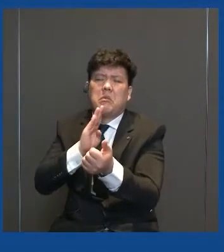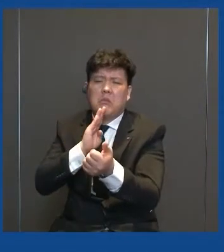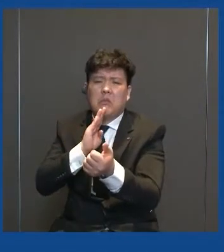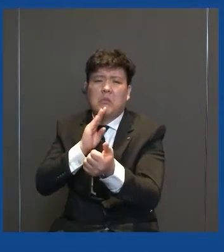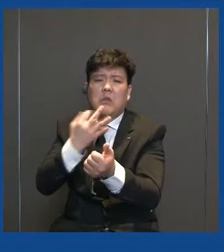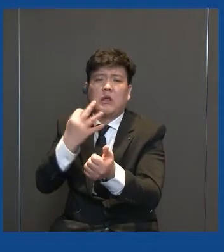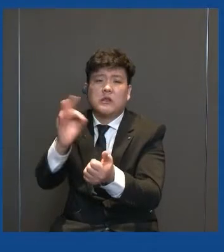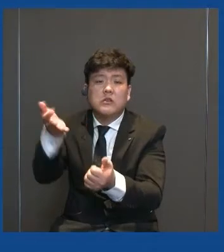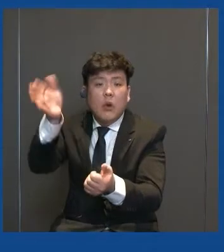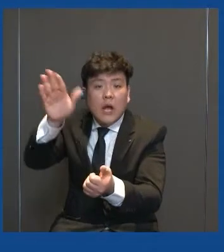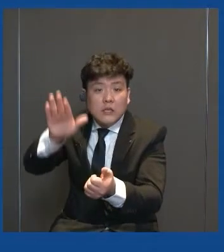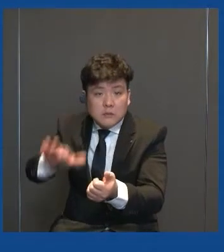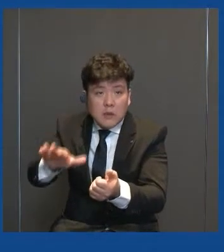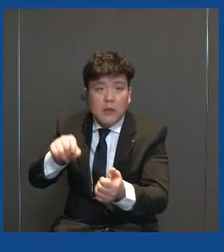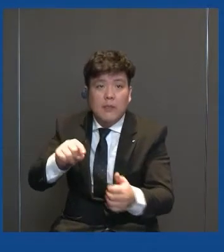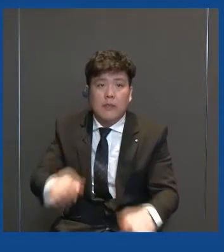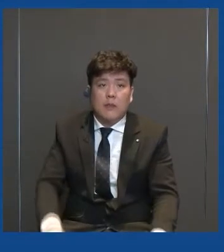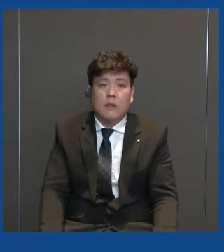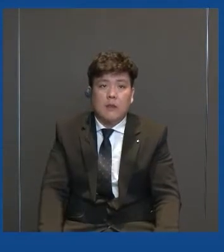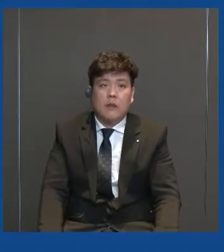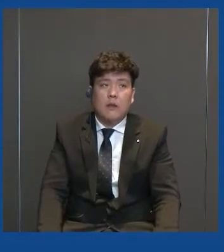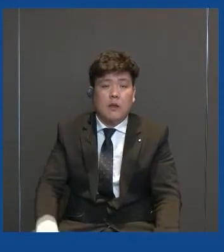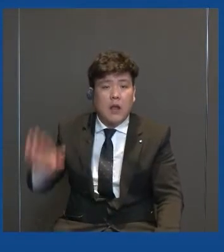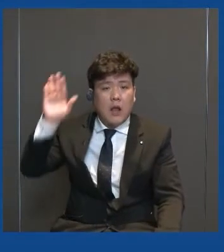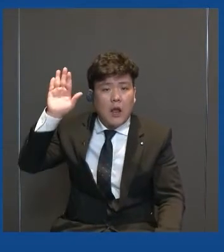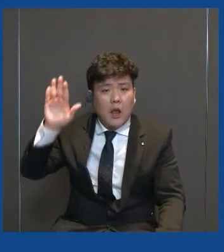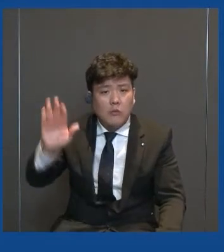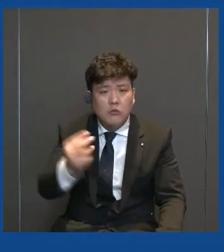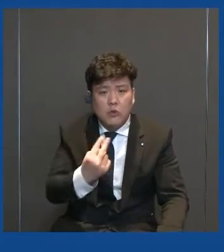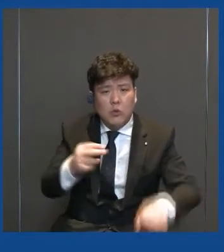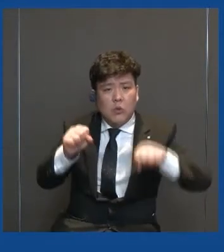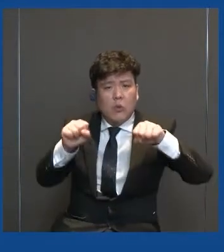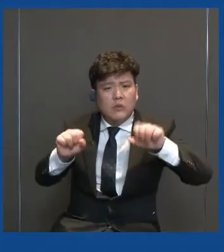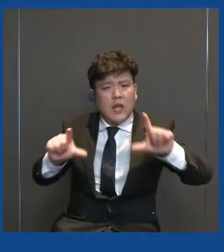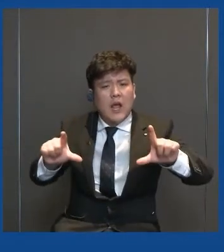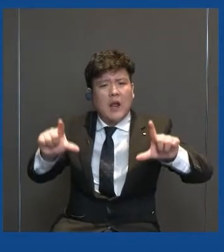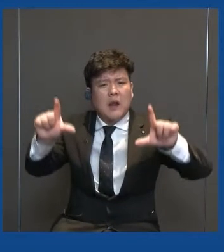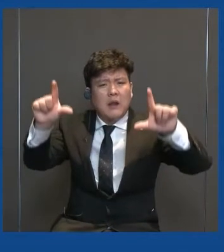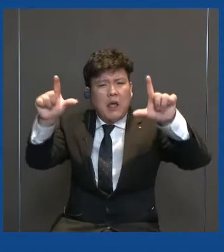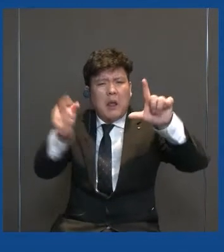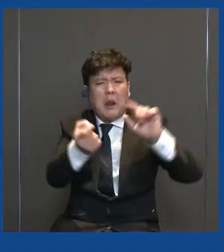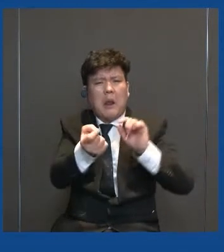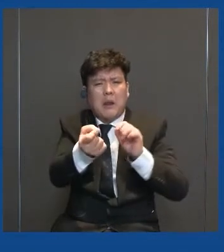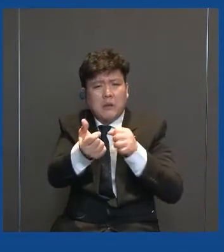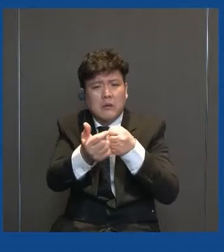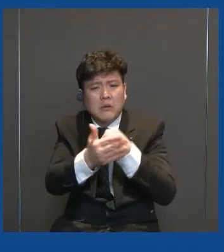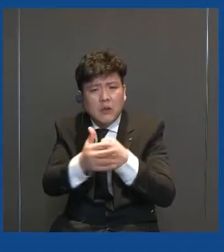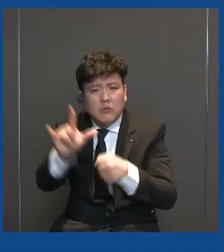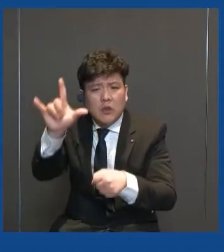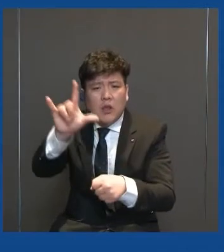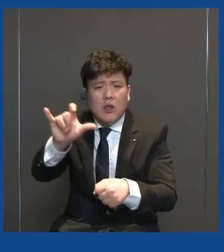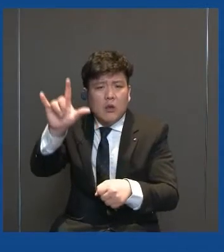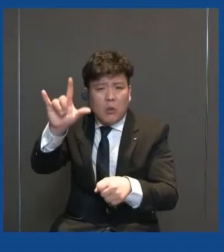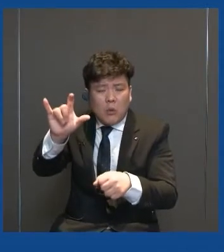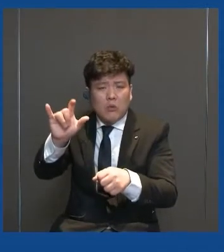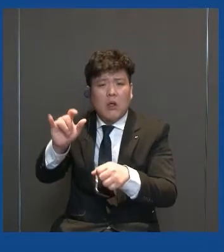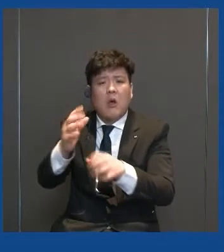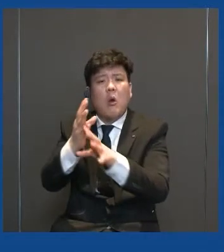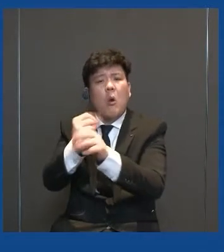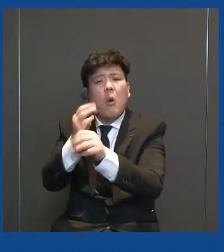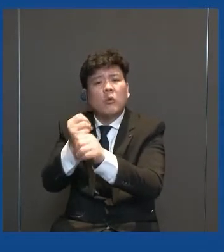be considered in a human rights perspective. And that's why in Denmark we've had this discussion and this very